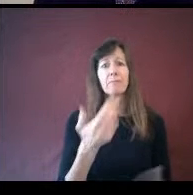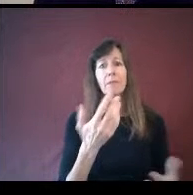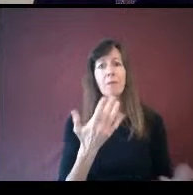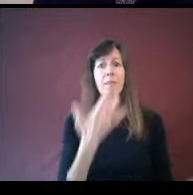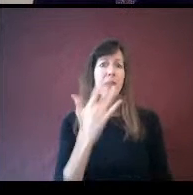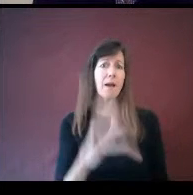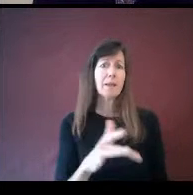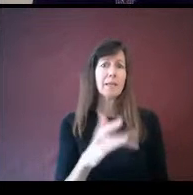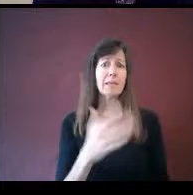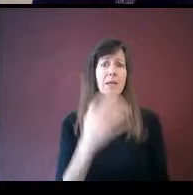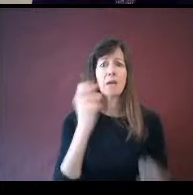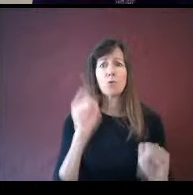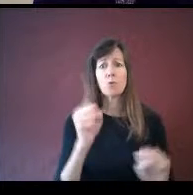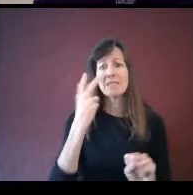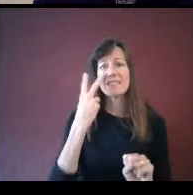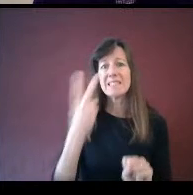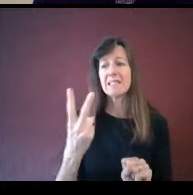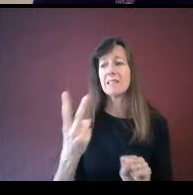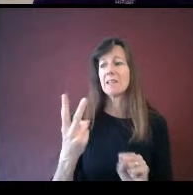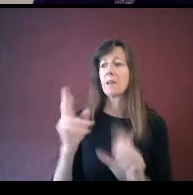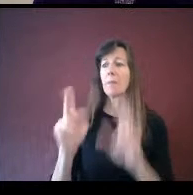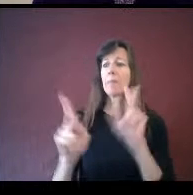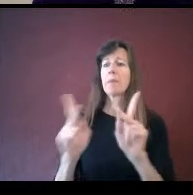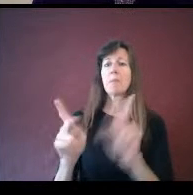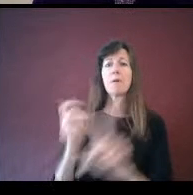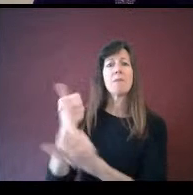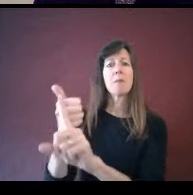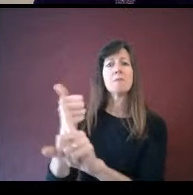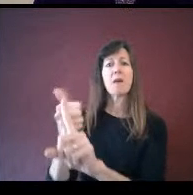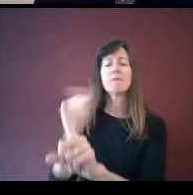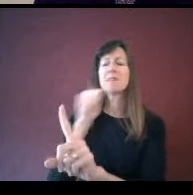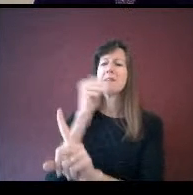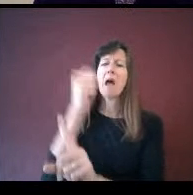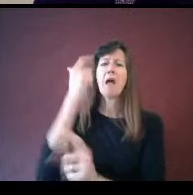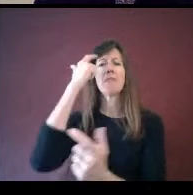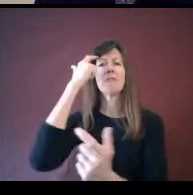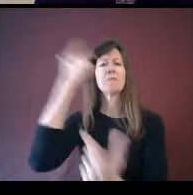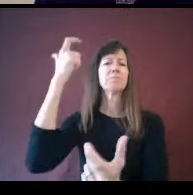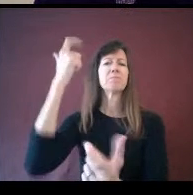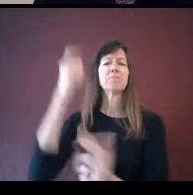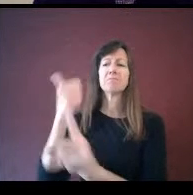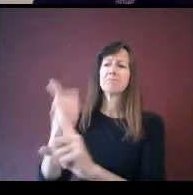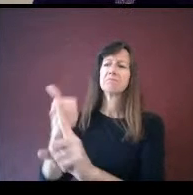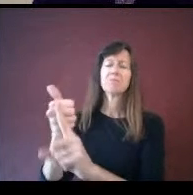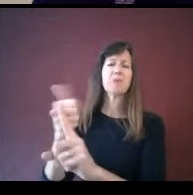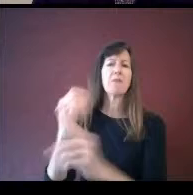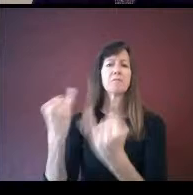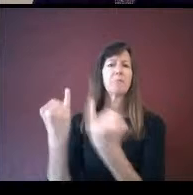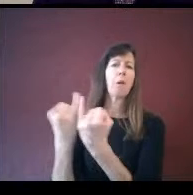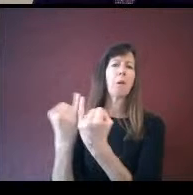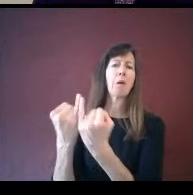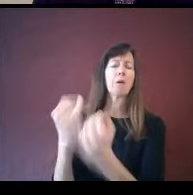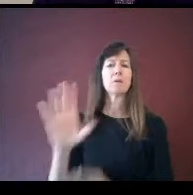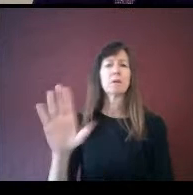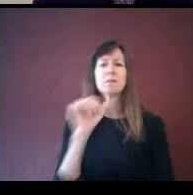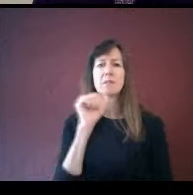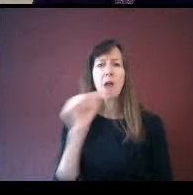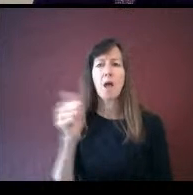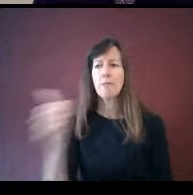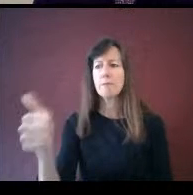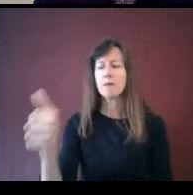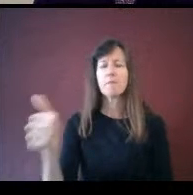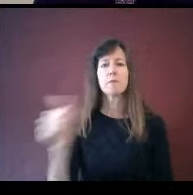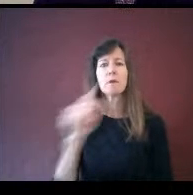year, some major things that people have taken on and undertaken, whether that be someone signing up